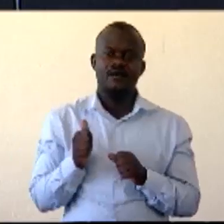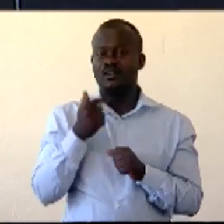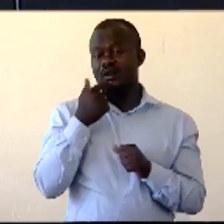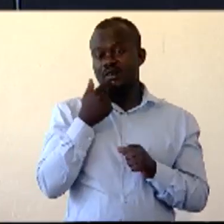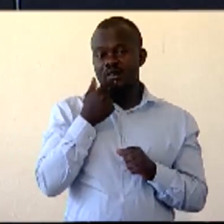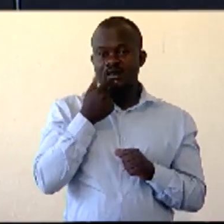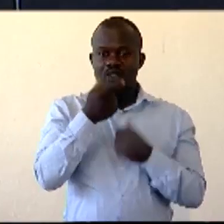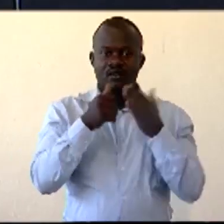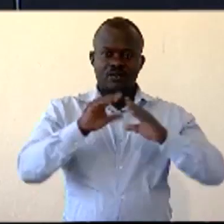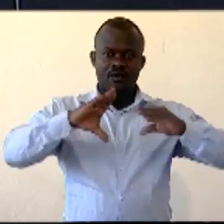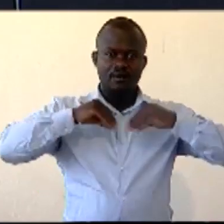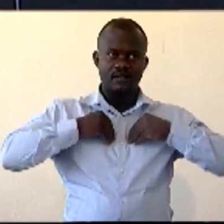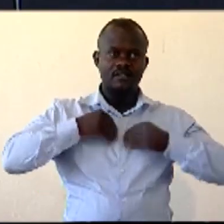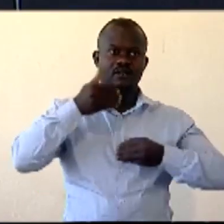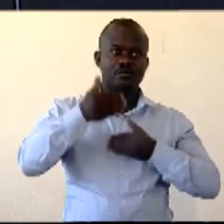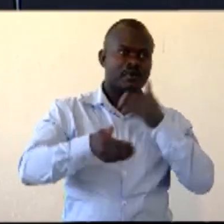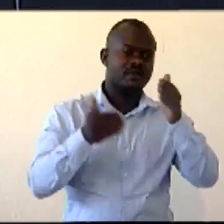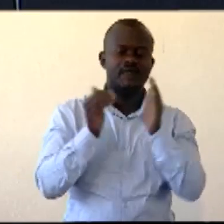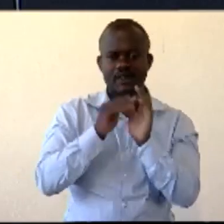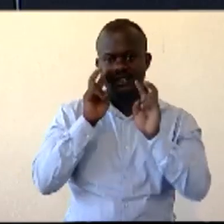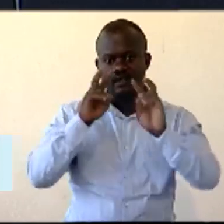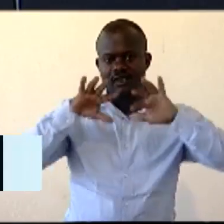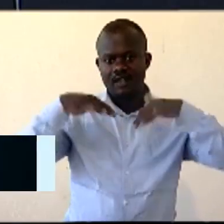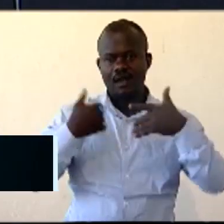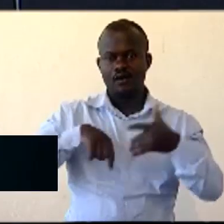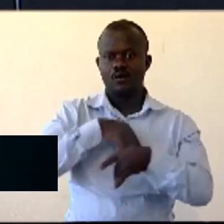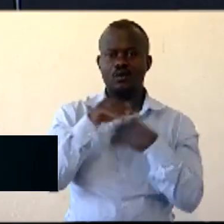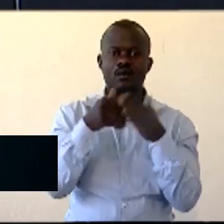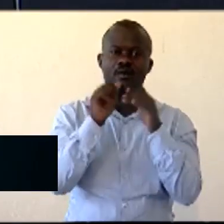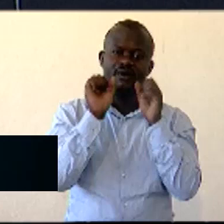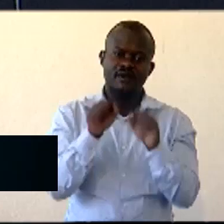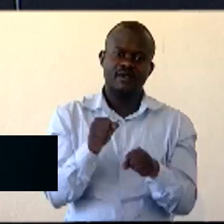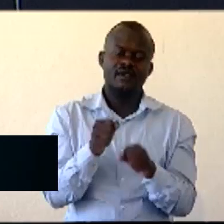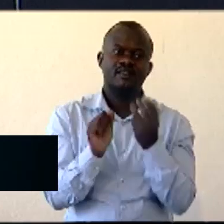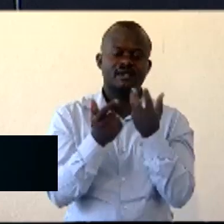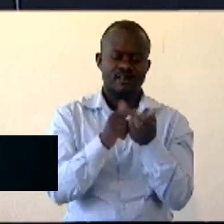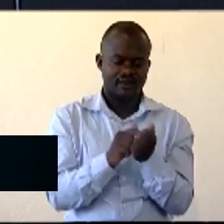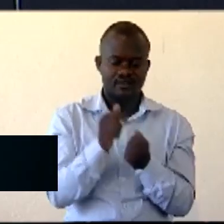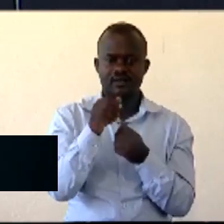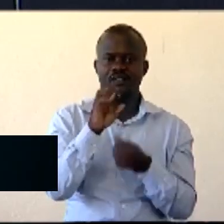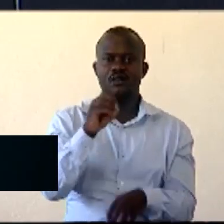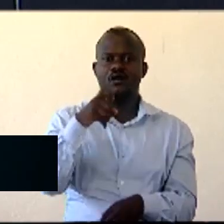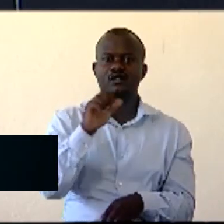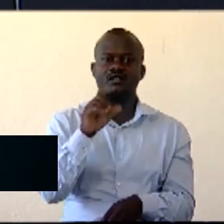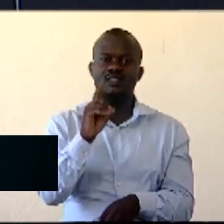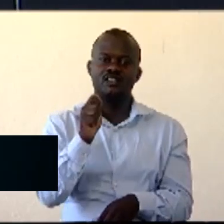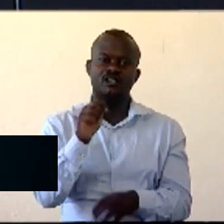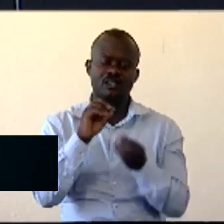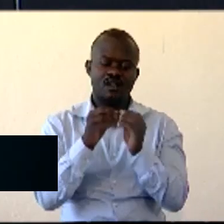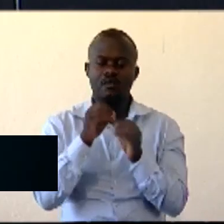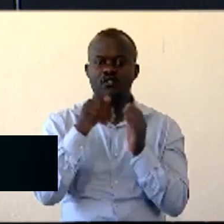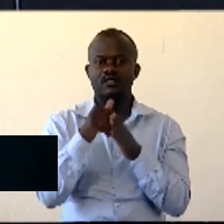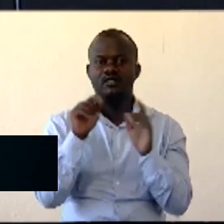So let's proceed and see how we can calculate the oxidation number of these